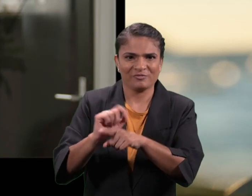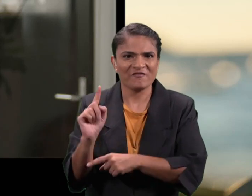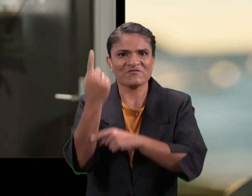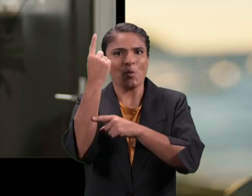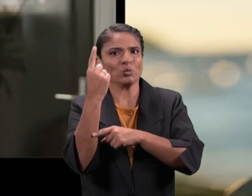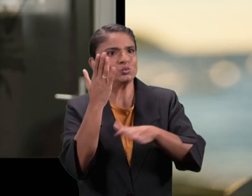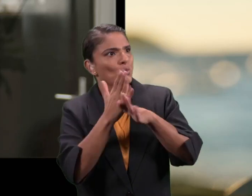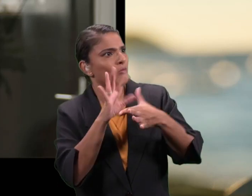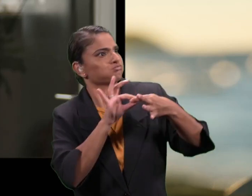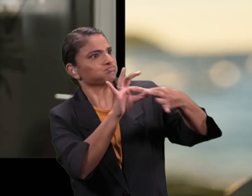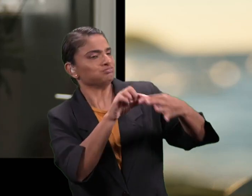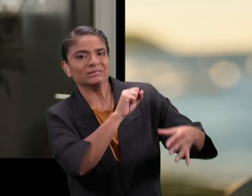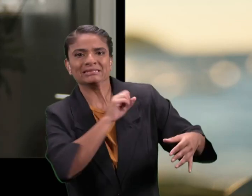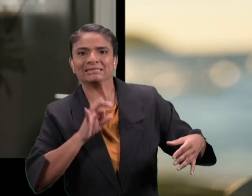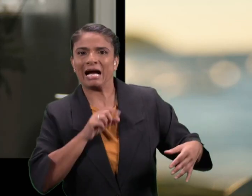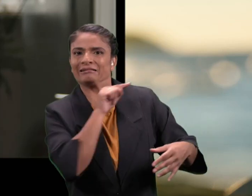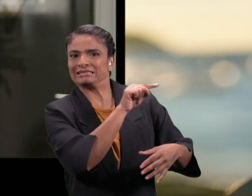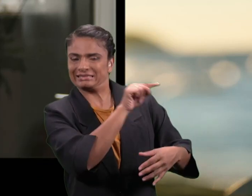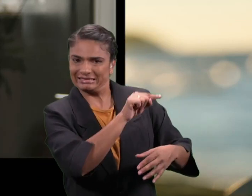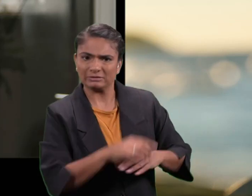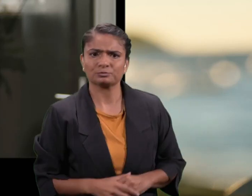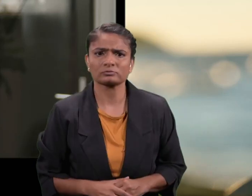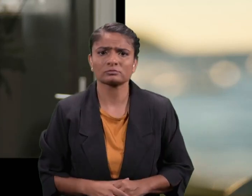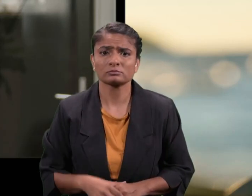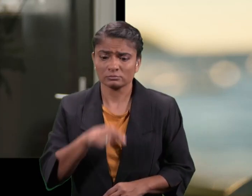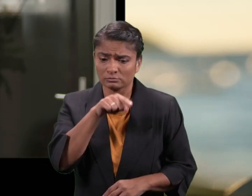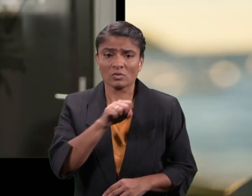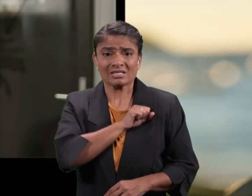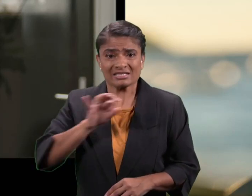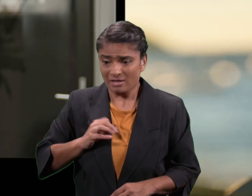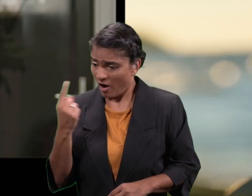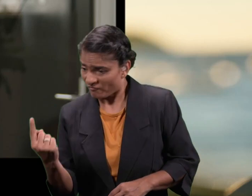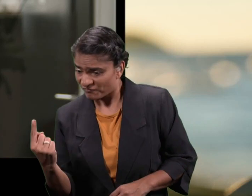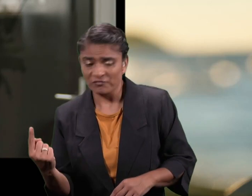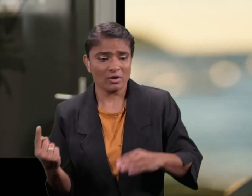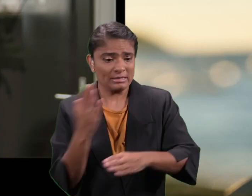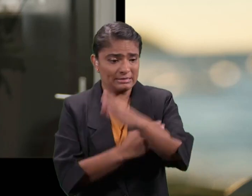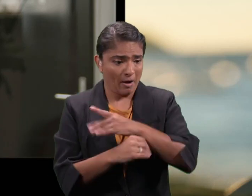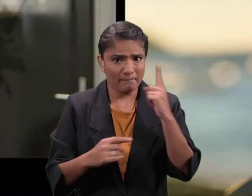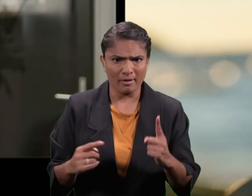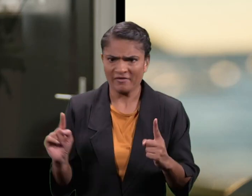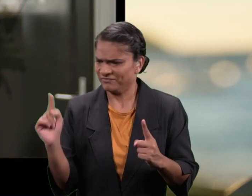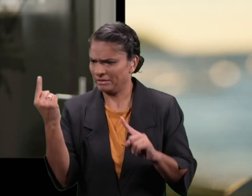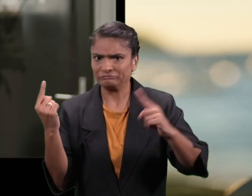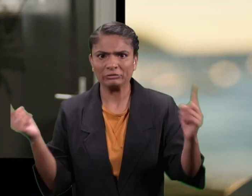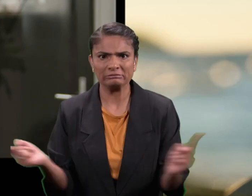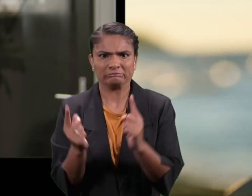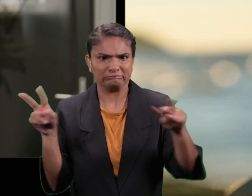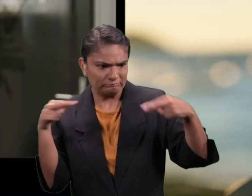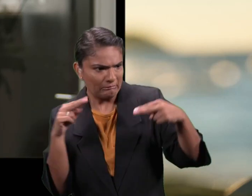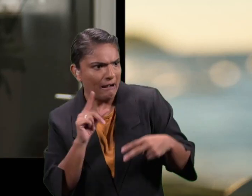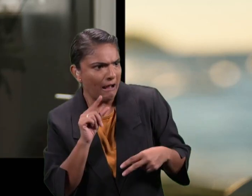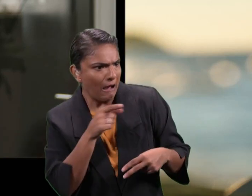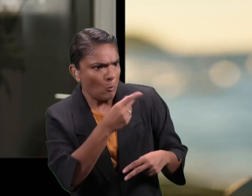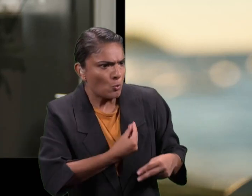first time that they are actually working alongside other staff. And for the staff, it's also the first time that they are working with young people